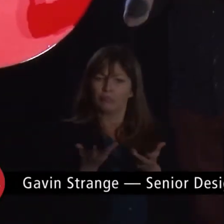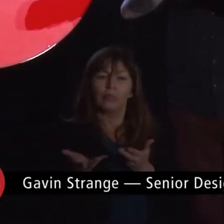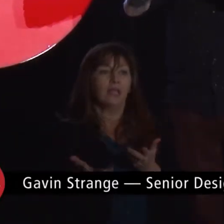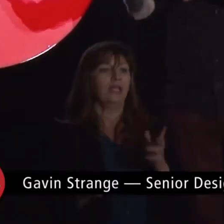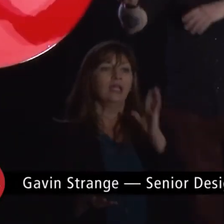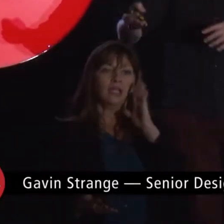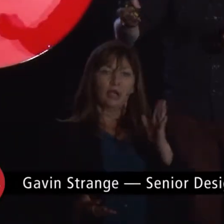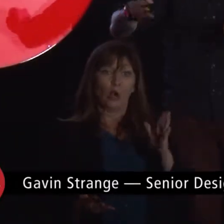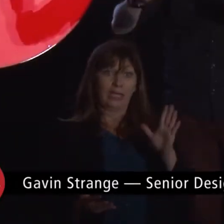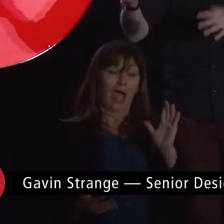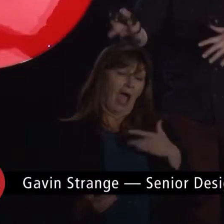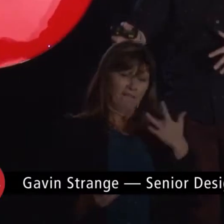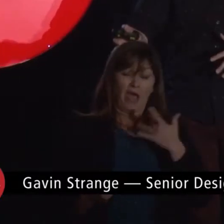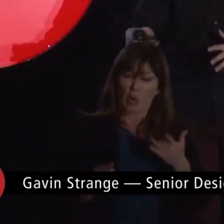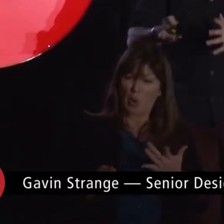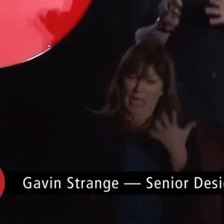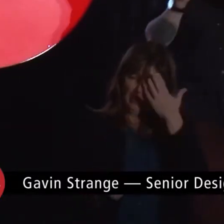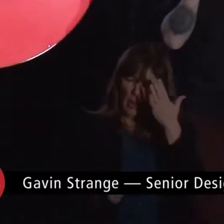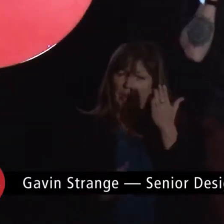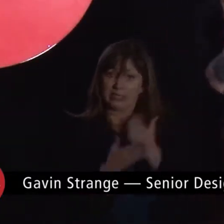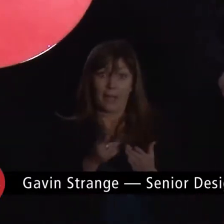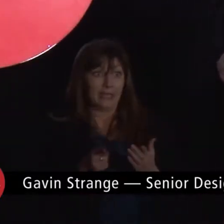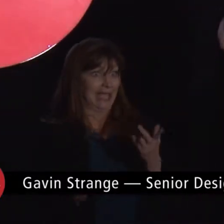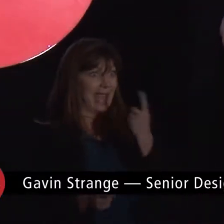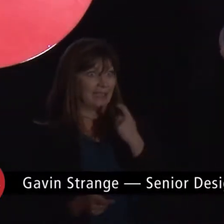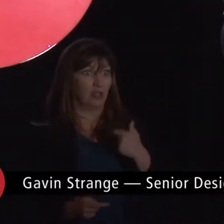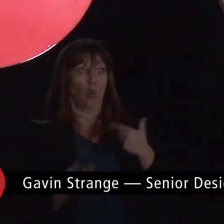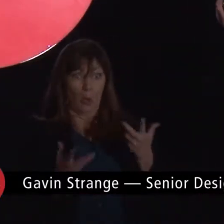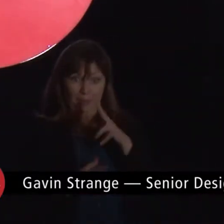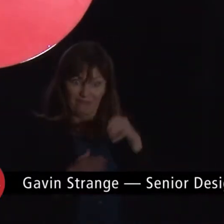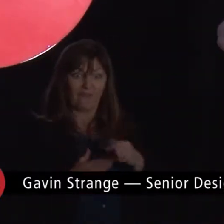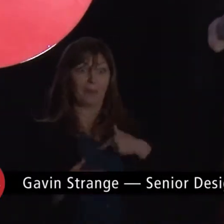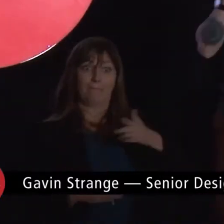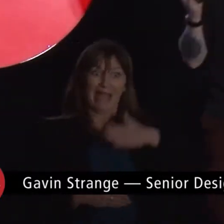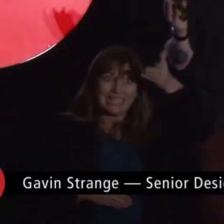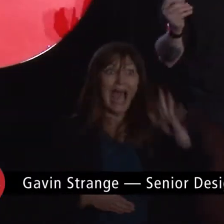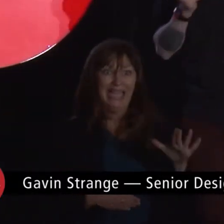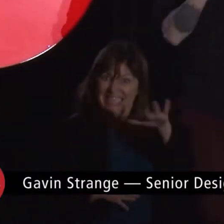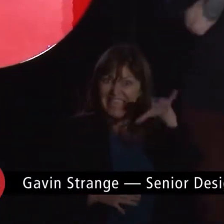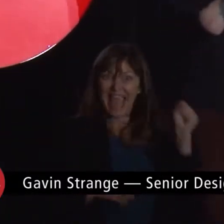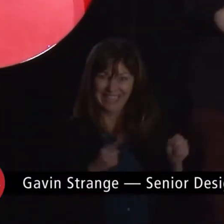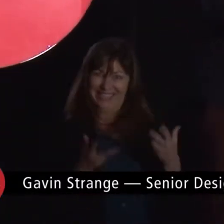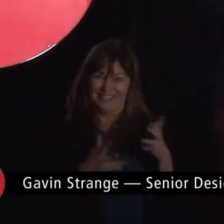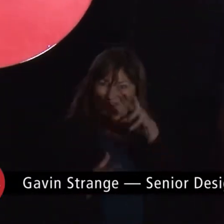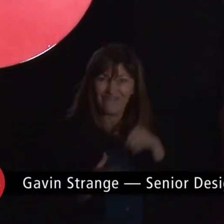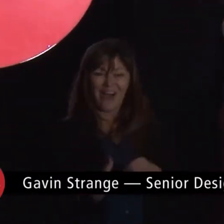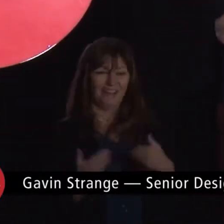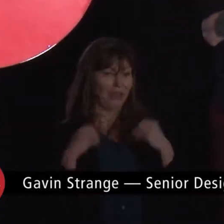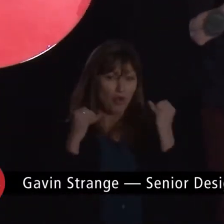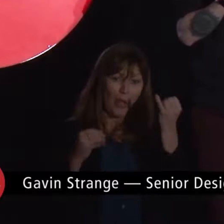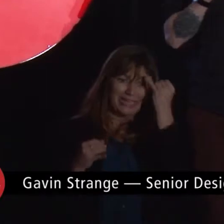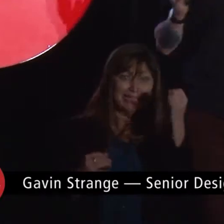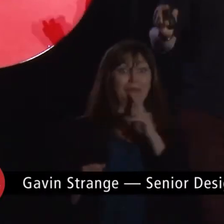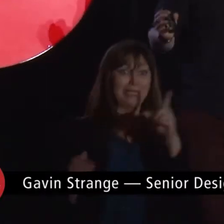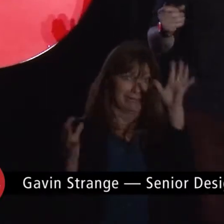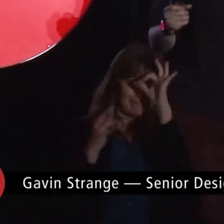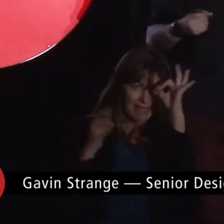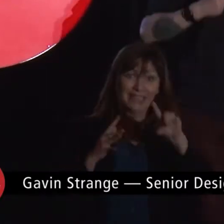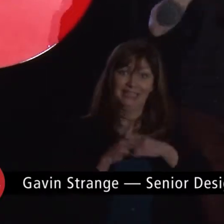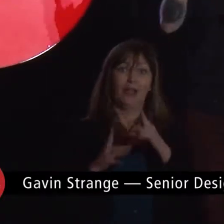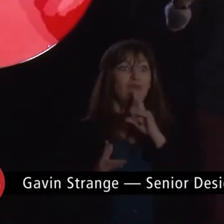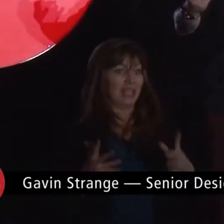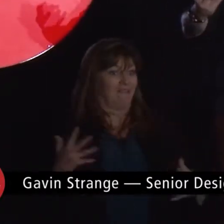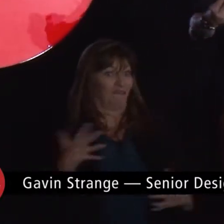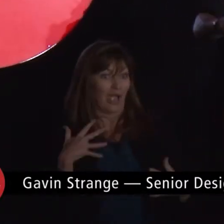like you know about the stuff. Do you want to do the stuff? I was like, oh, my God. Ah, yes. Had no idea to begin with. It was just